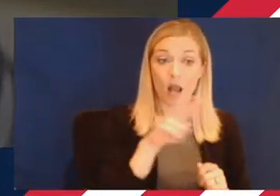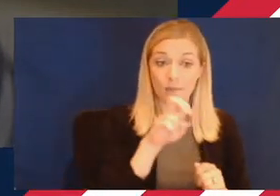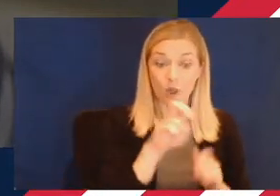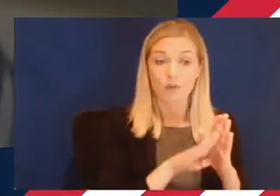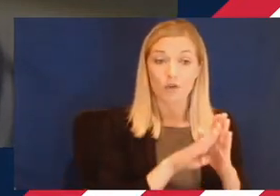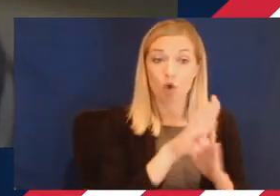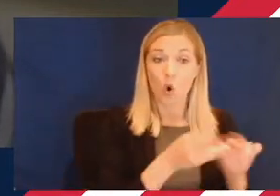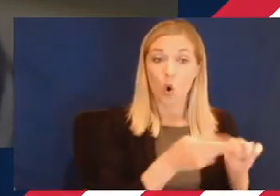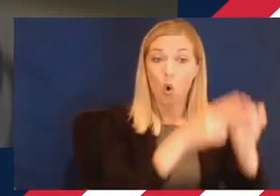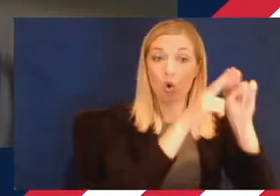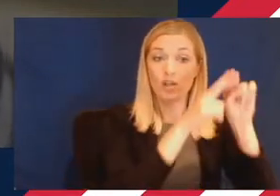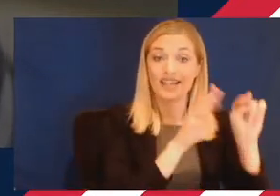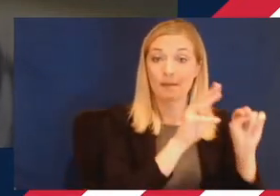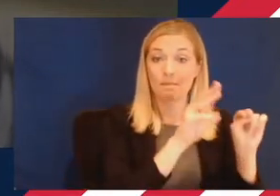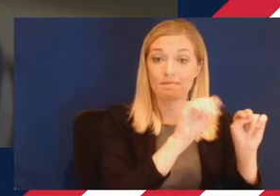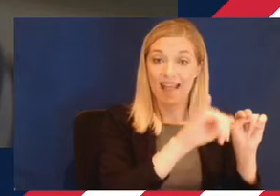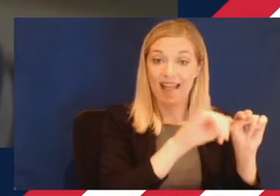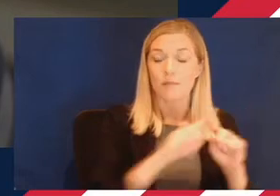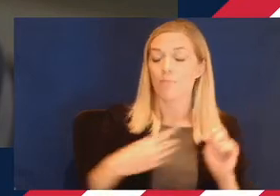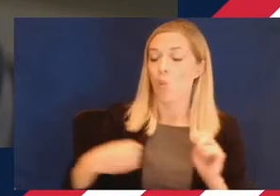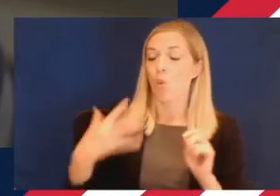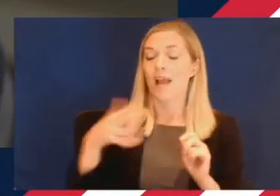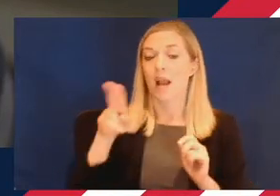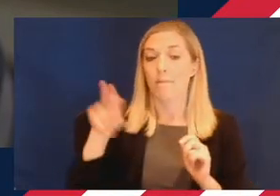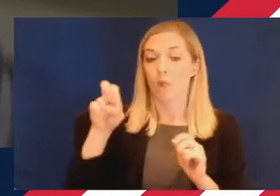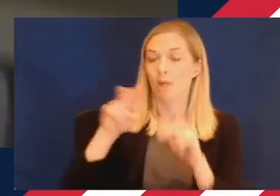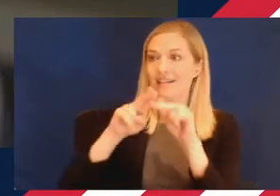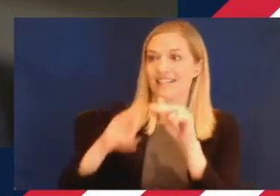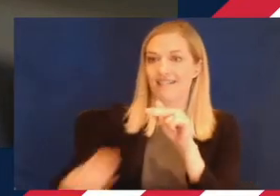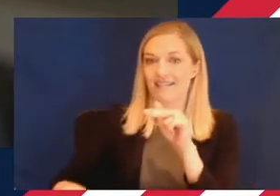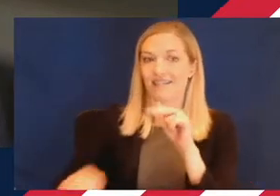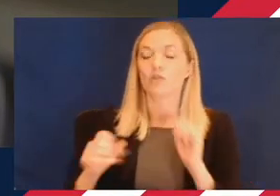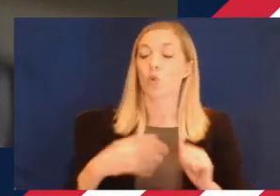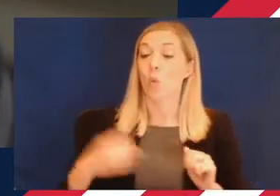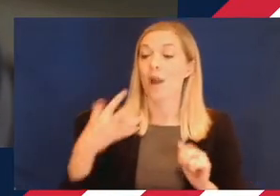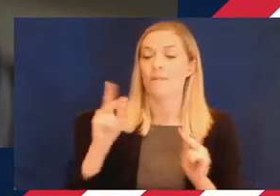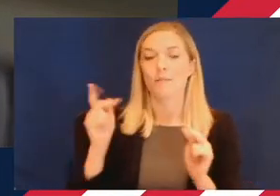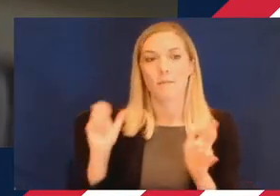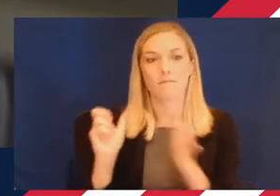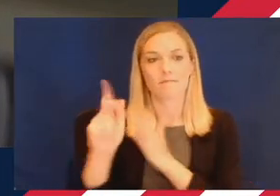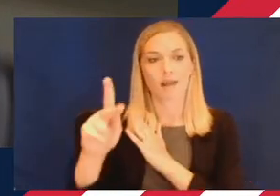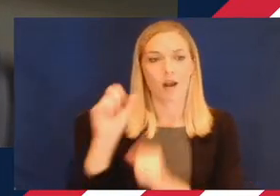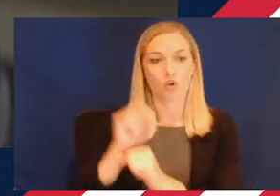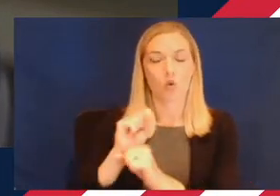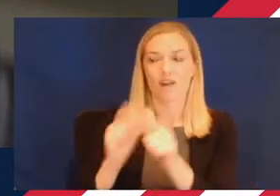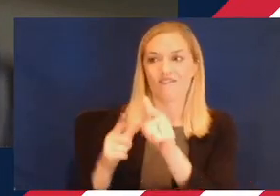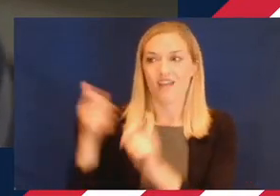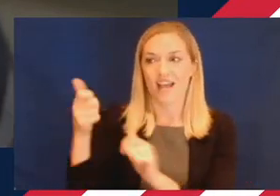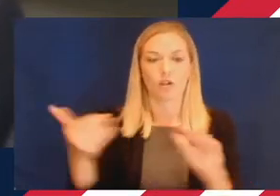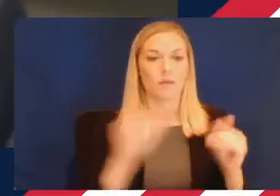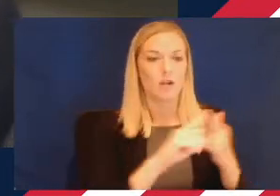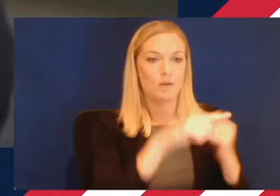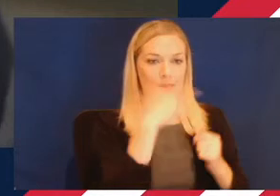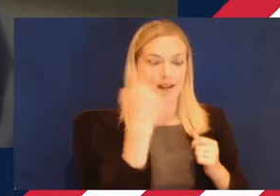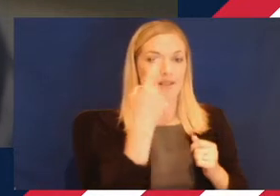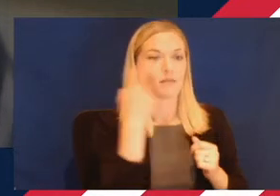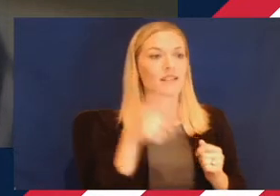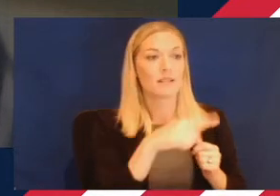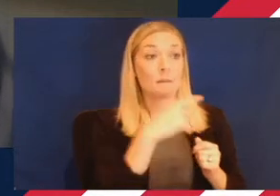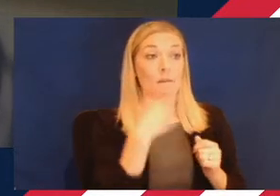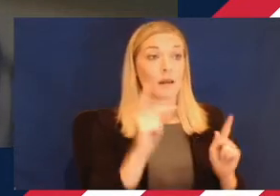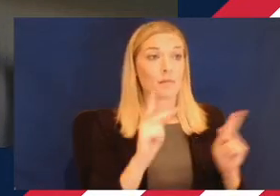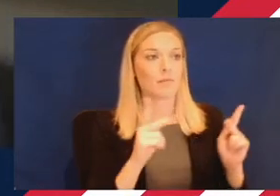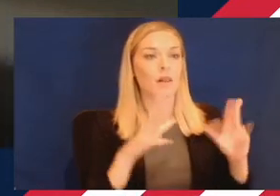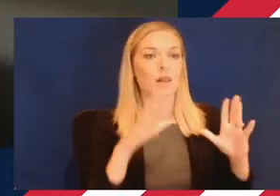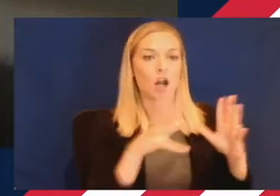white unemployment declined. Whites are returning to work faster than we are, given that Blacks are concentrated in sectors that take longer to